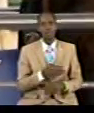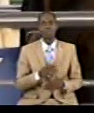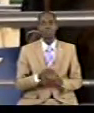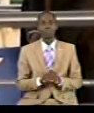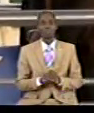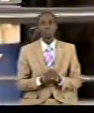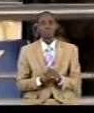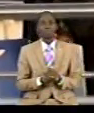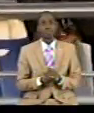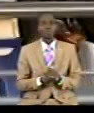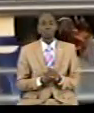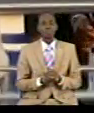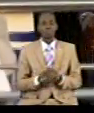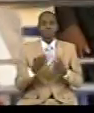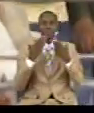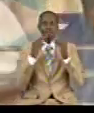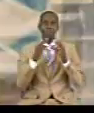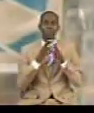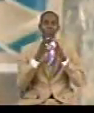Thank you very much.